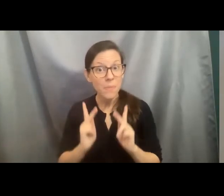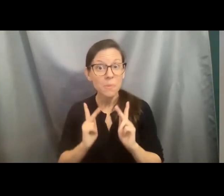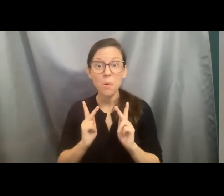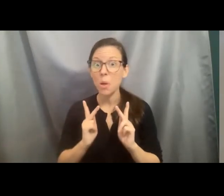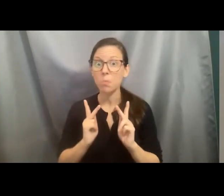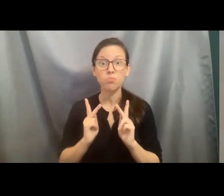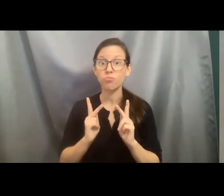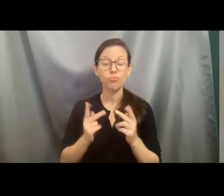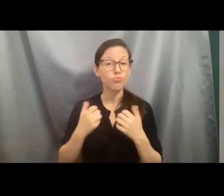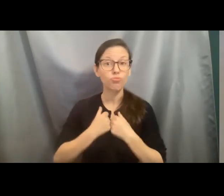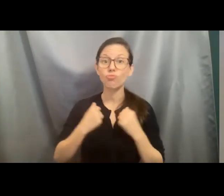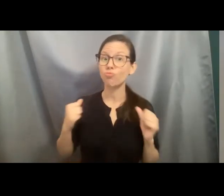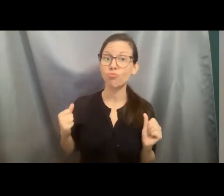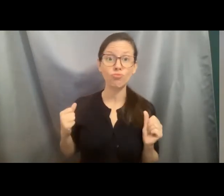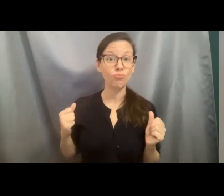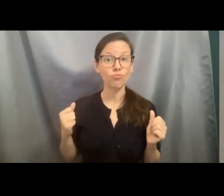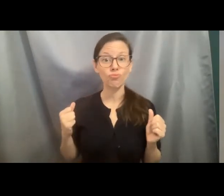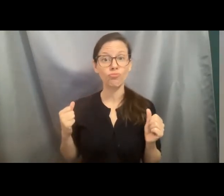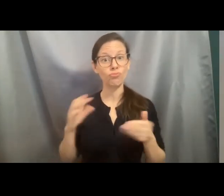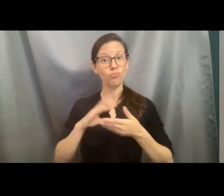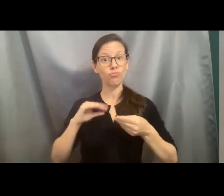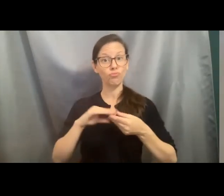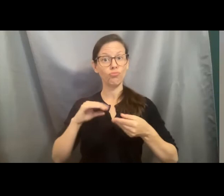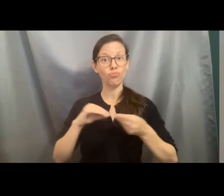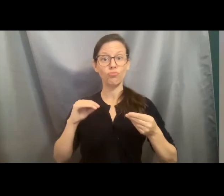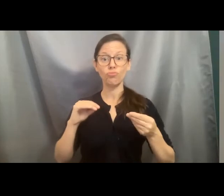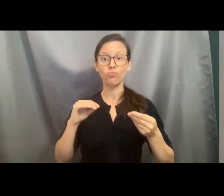come out and talk about, you know, where, you know,